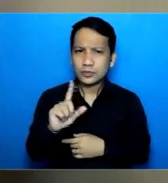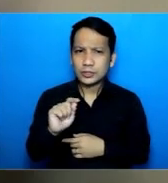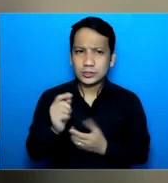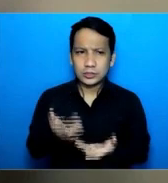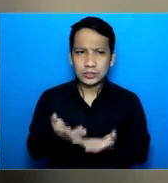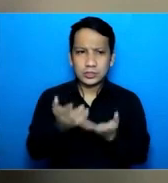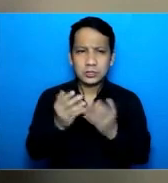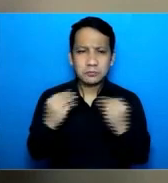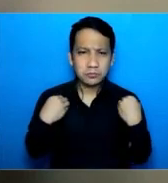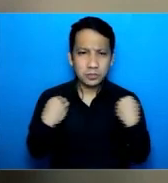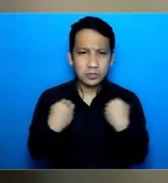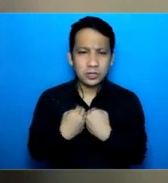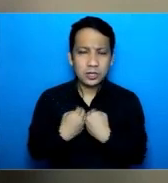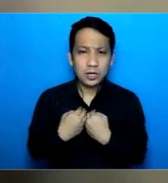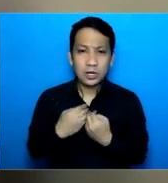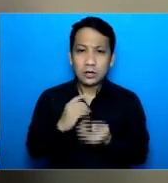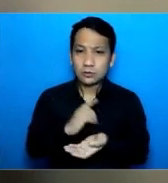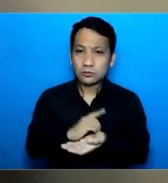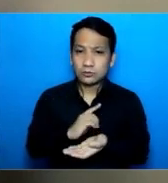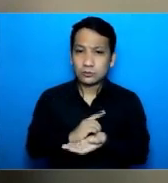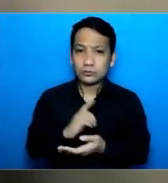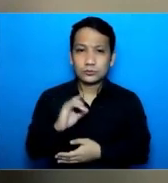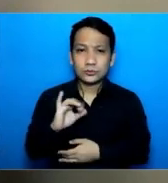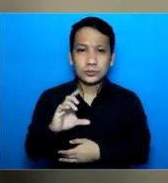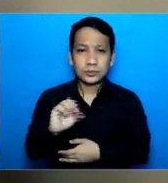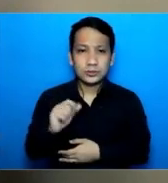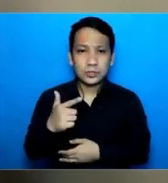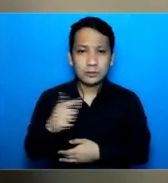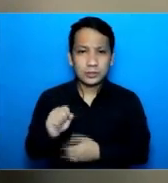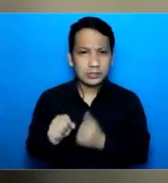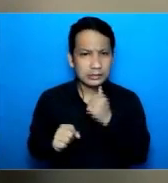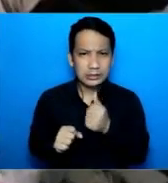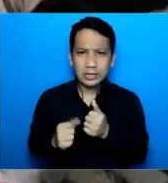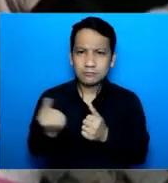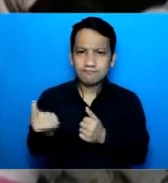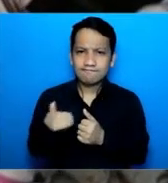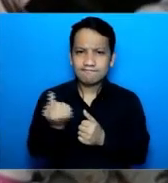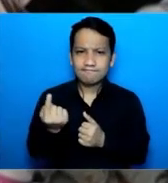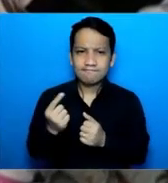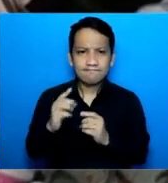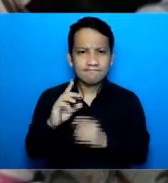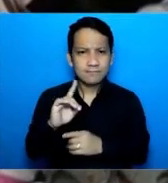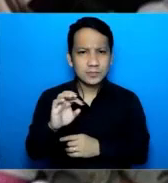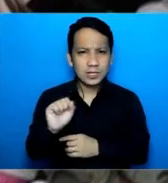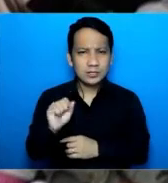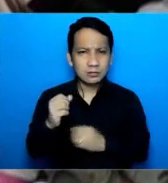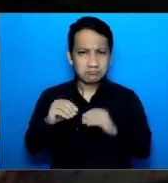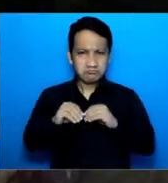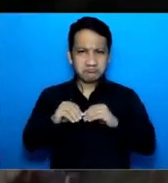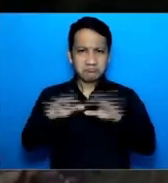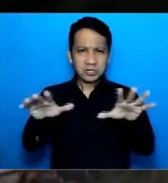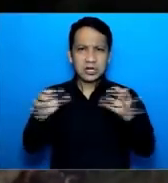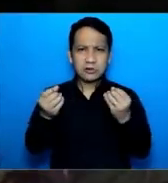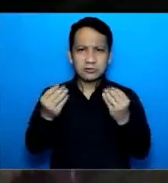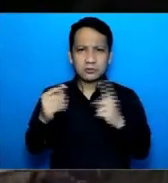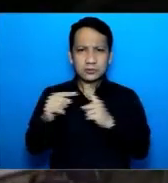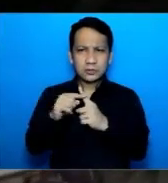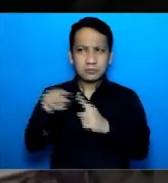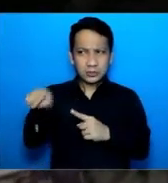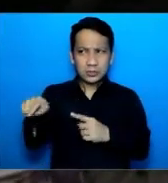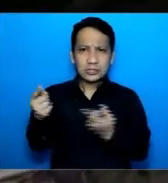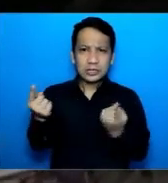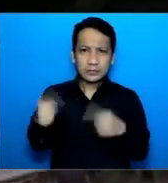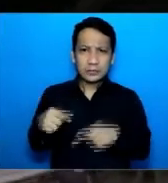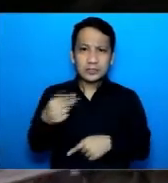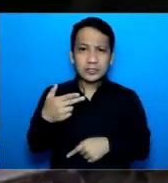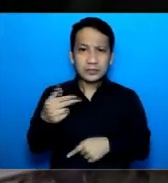member Dr. Ron Jin Solante na hindi lang dahil sa Delta variant, kaya lalang lumala ang COVID-19 situation sa Indonesia.